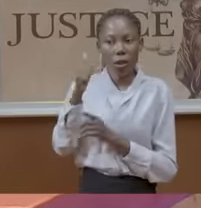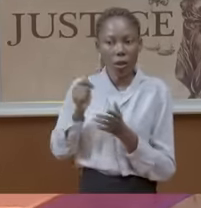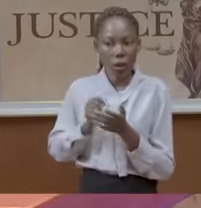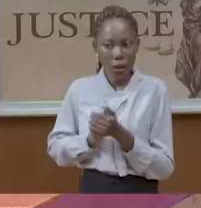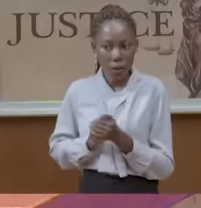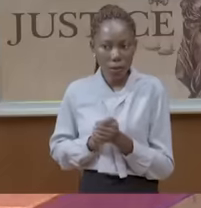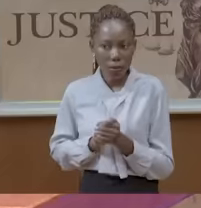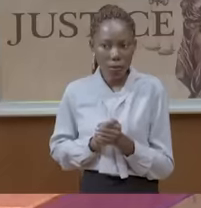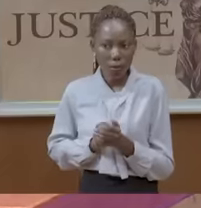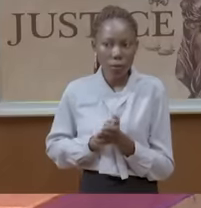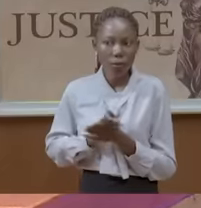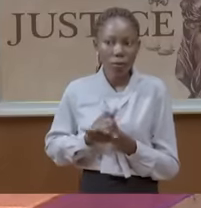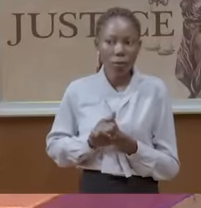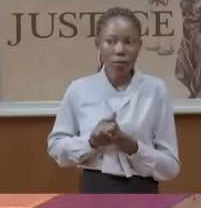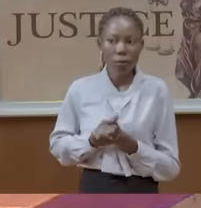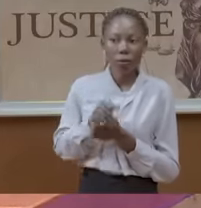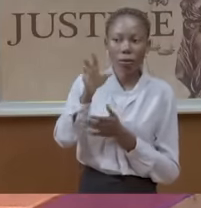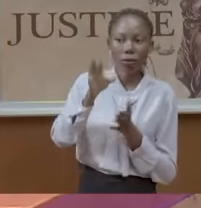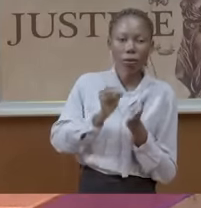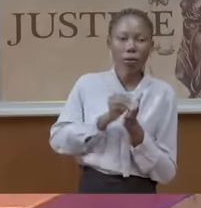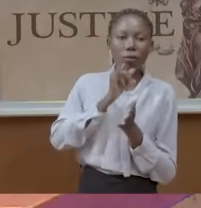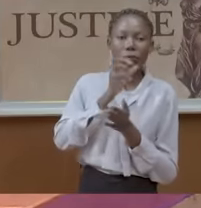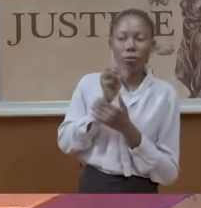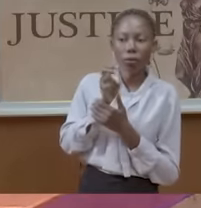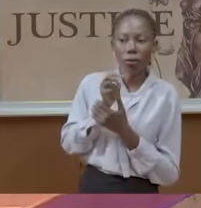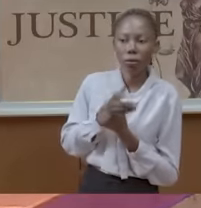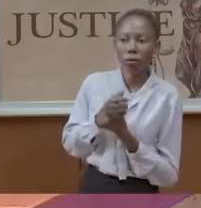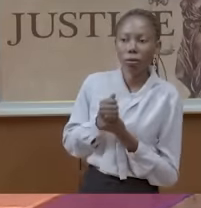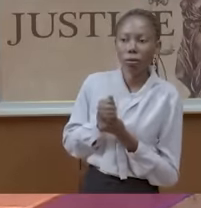the salary was 10. Mine was 12.